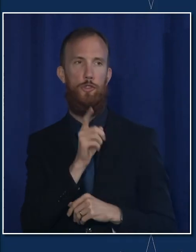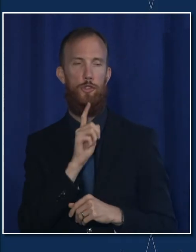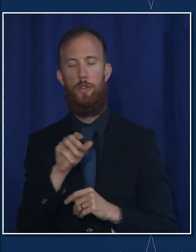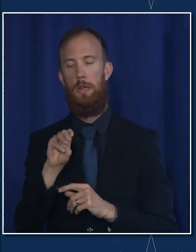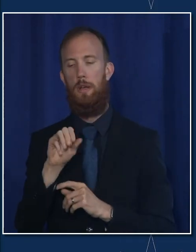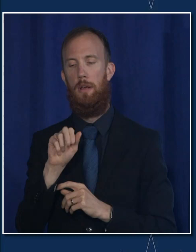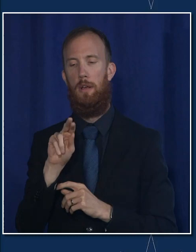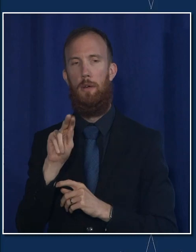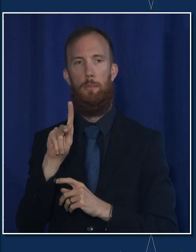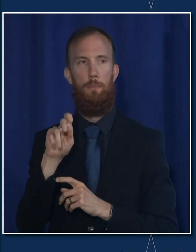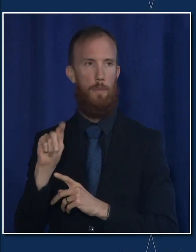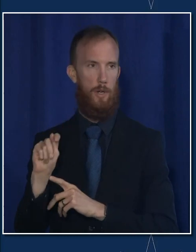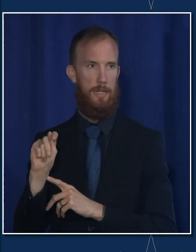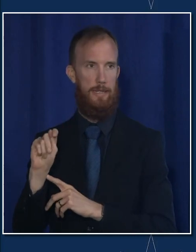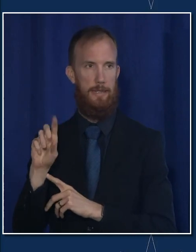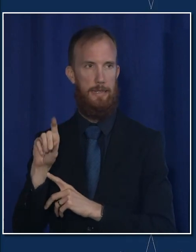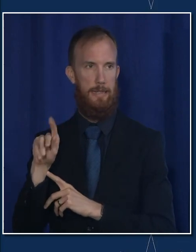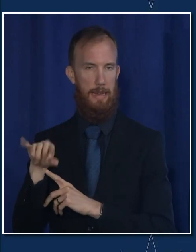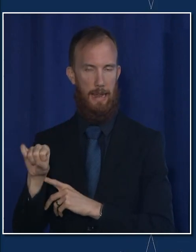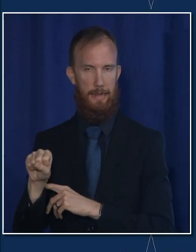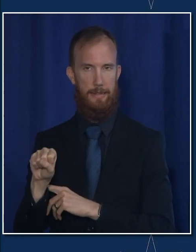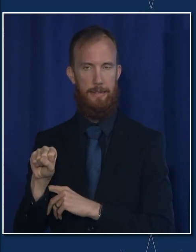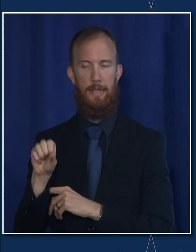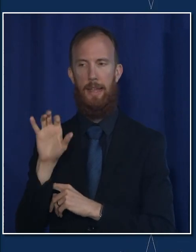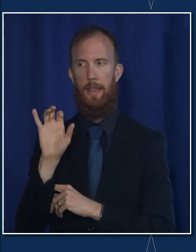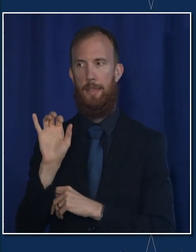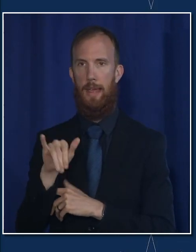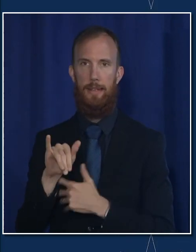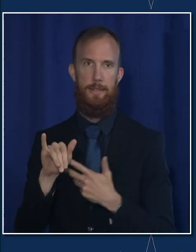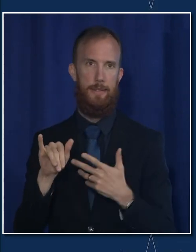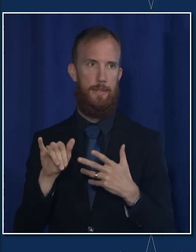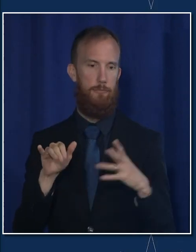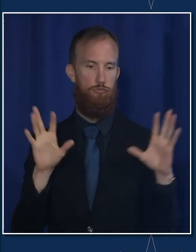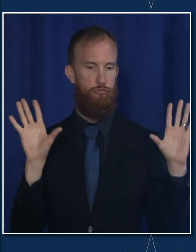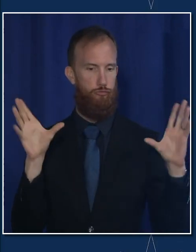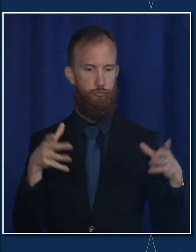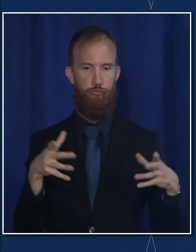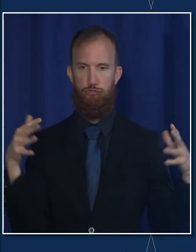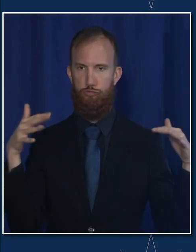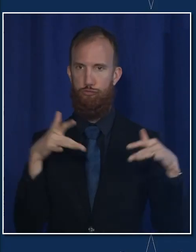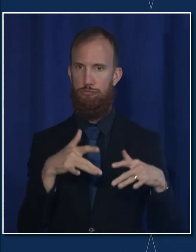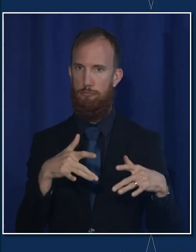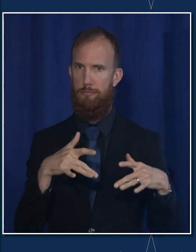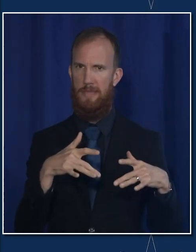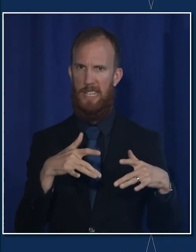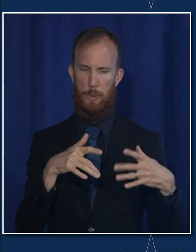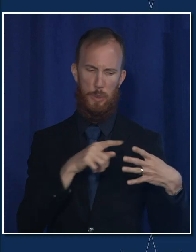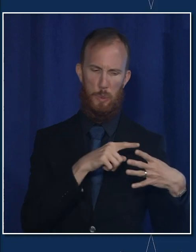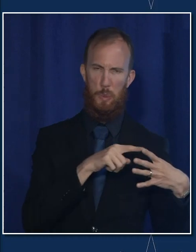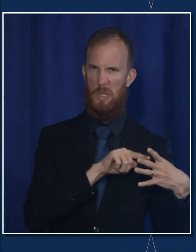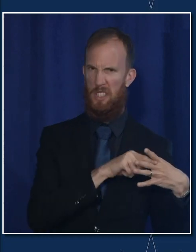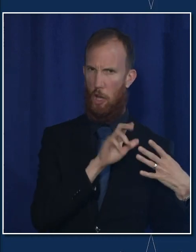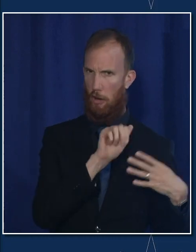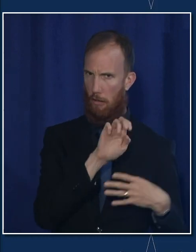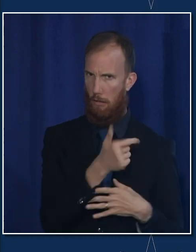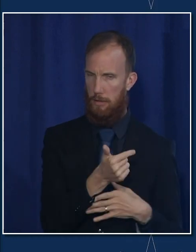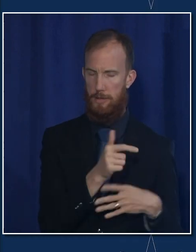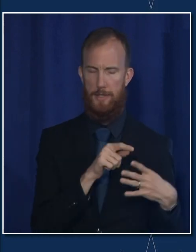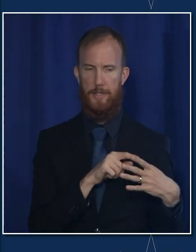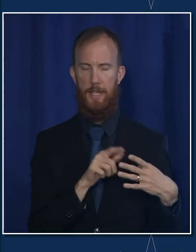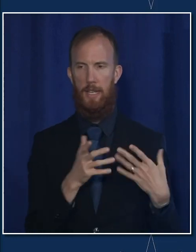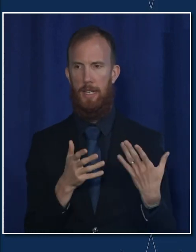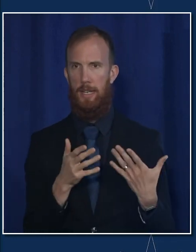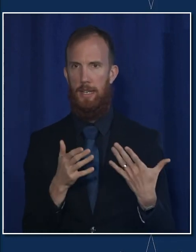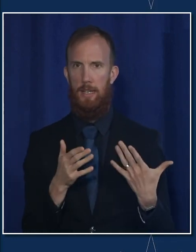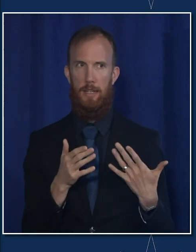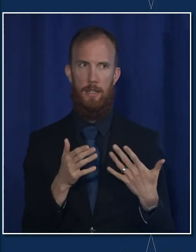market days was a gathering in early August that is